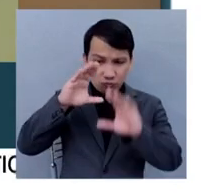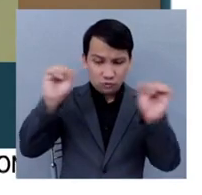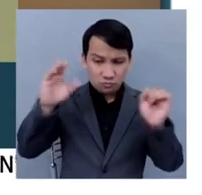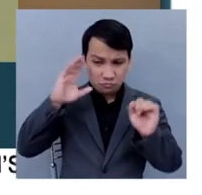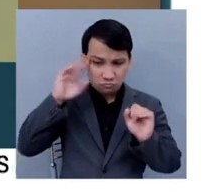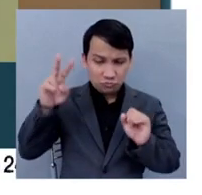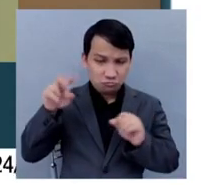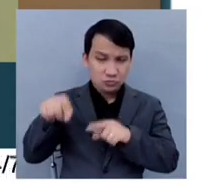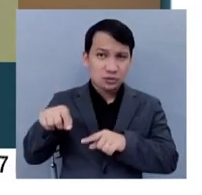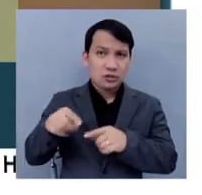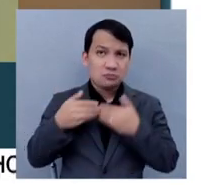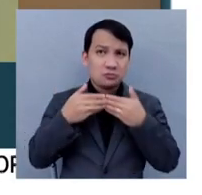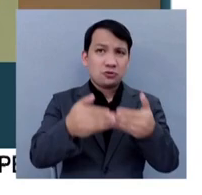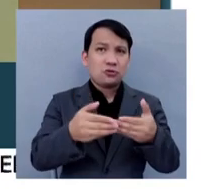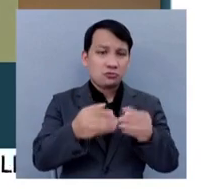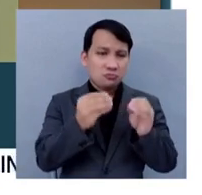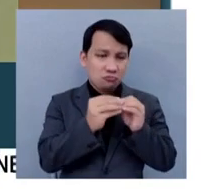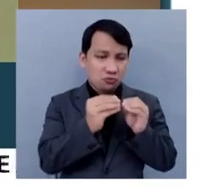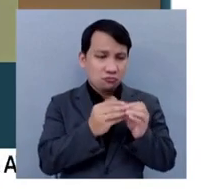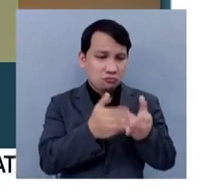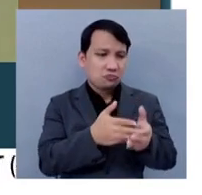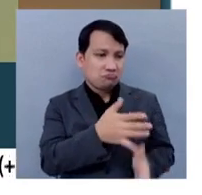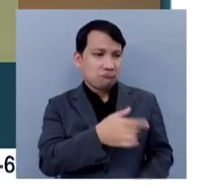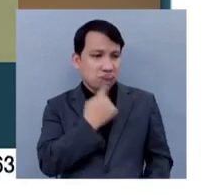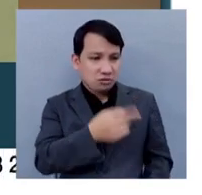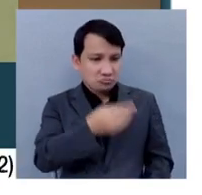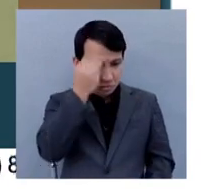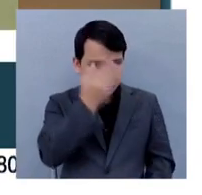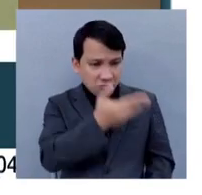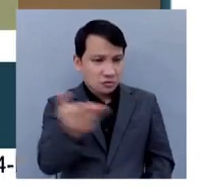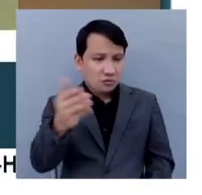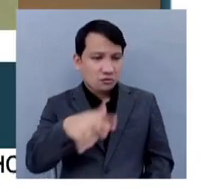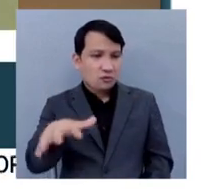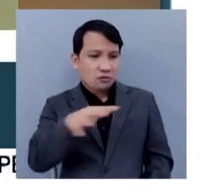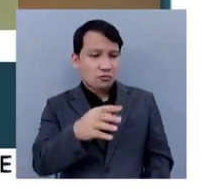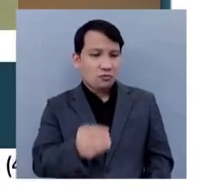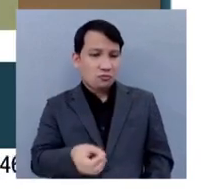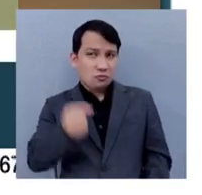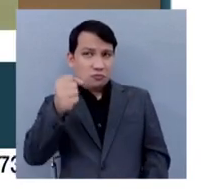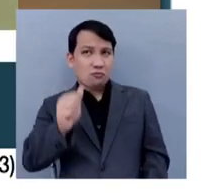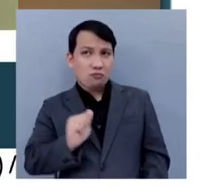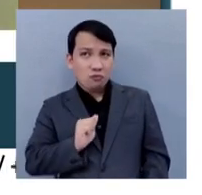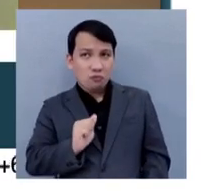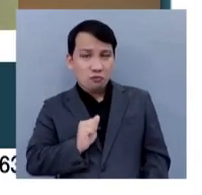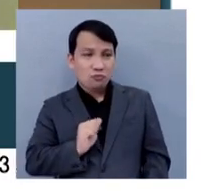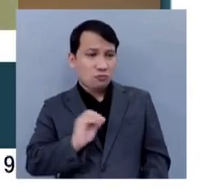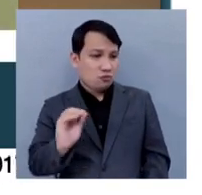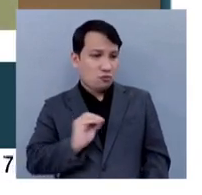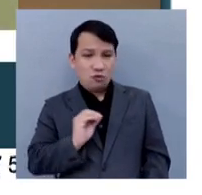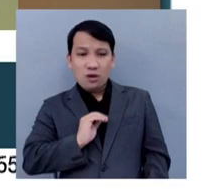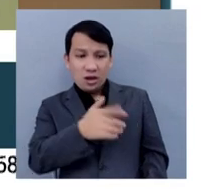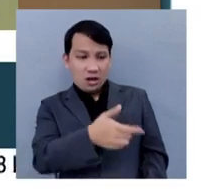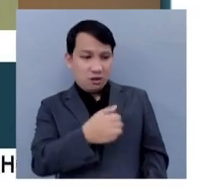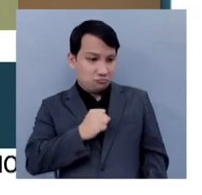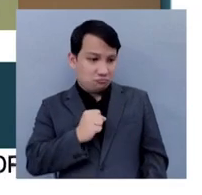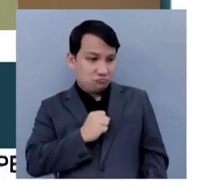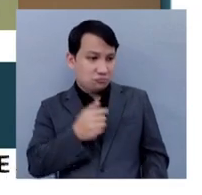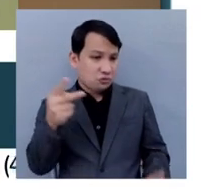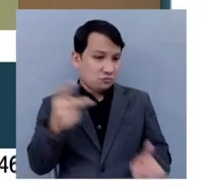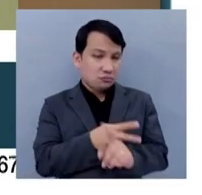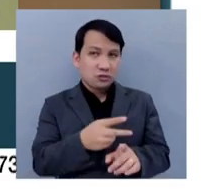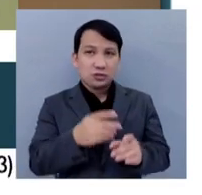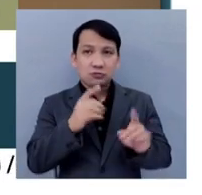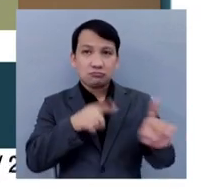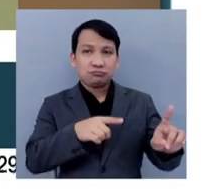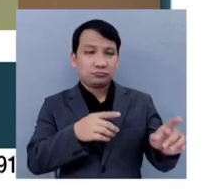have continued to claim those assets, even as there are other claimants, including victims of the Marcos dictatorship.